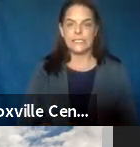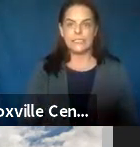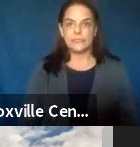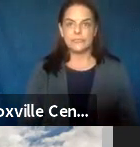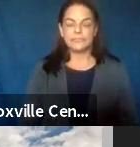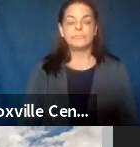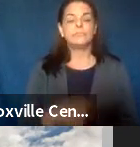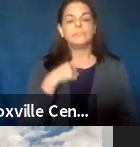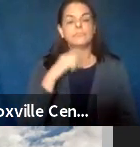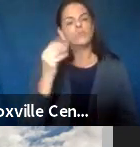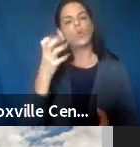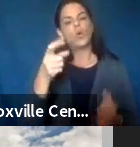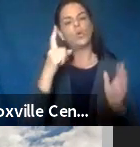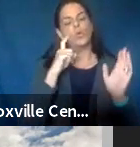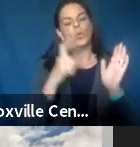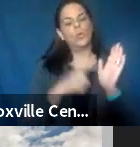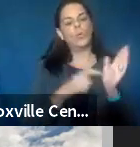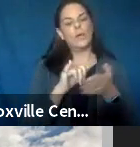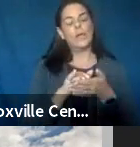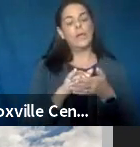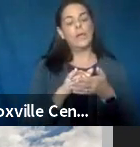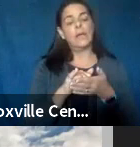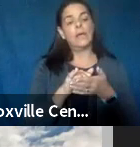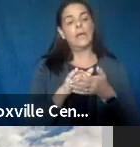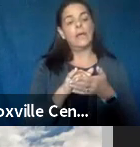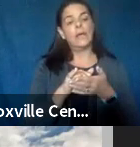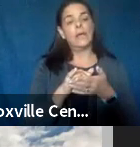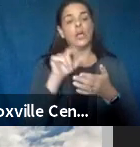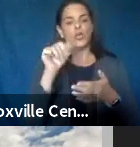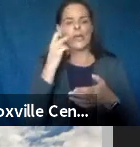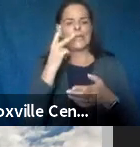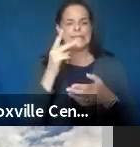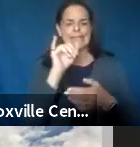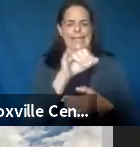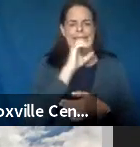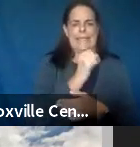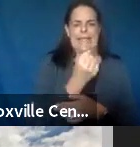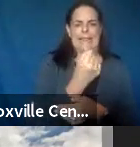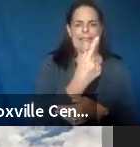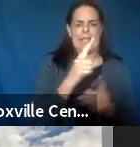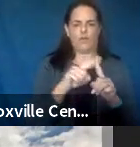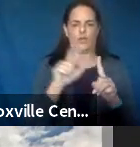I do want to point out that, as you can see, the 11 to 20